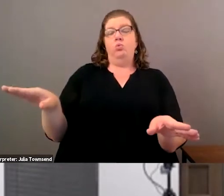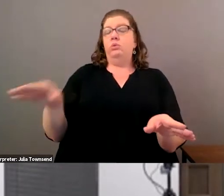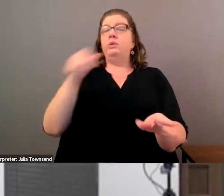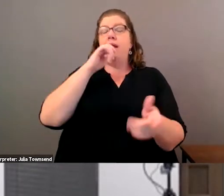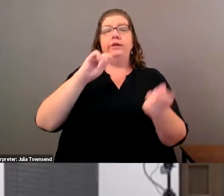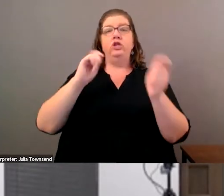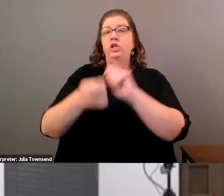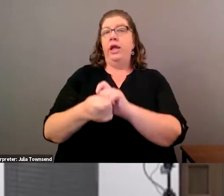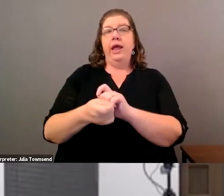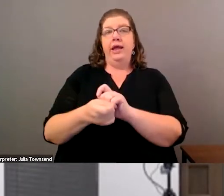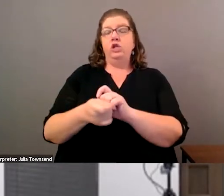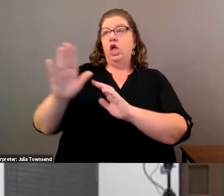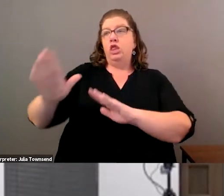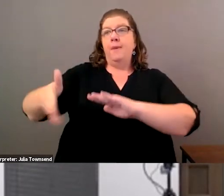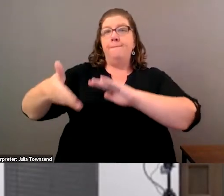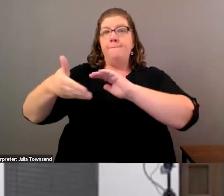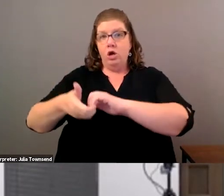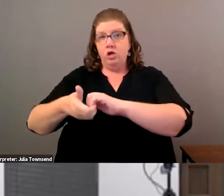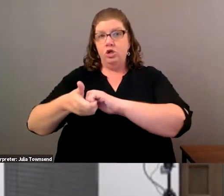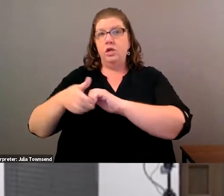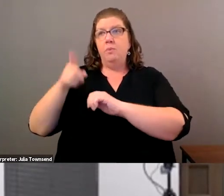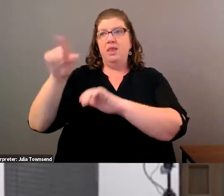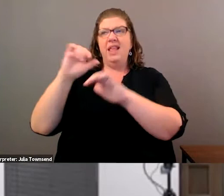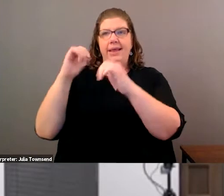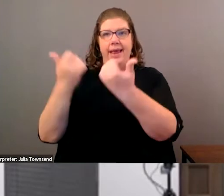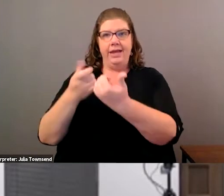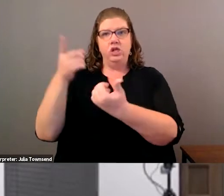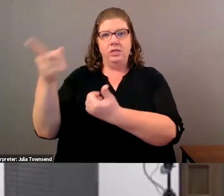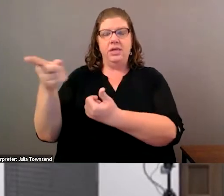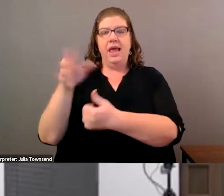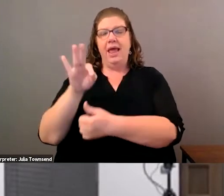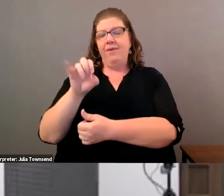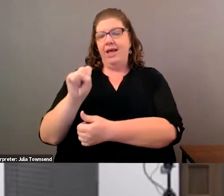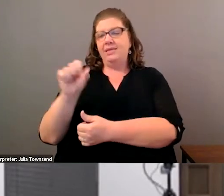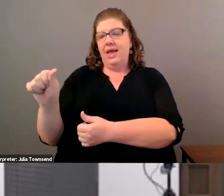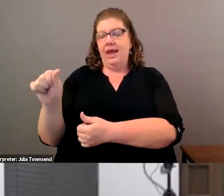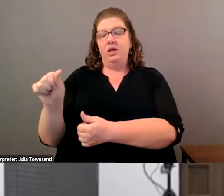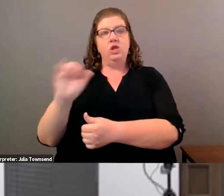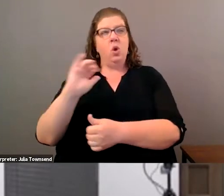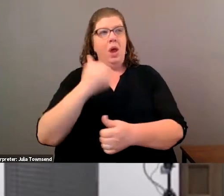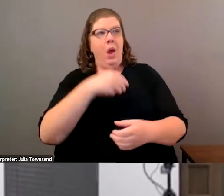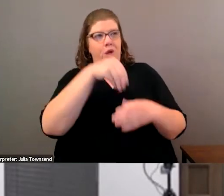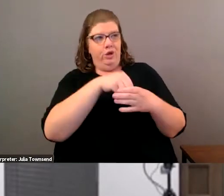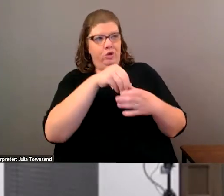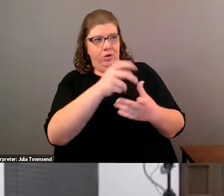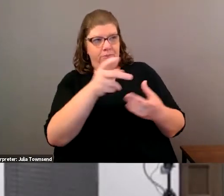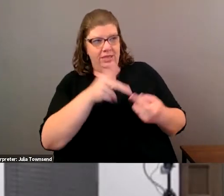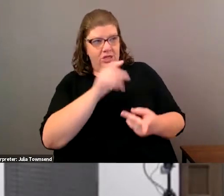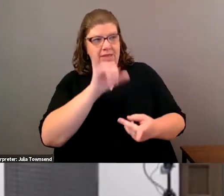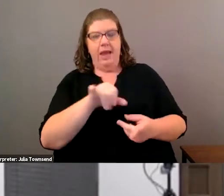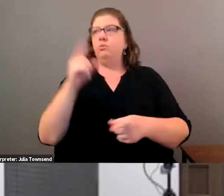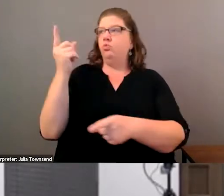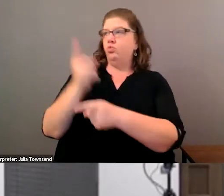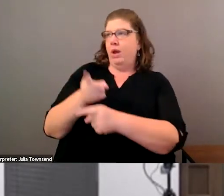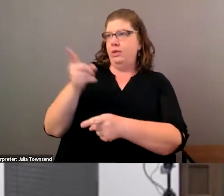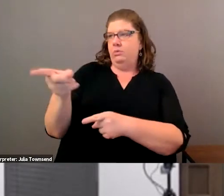change the partnership we have with agency like FSA. So it's more our internal. Correct. Okay. Yes. Great. Thank you.